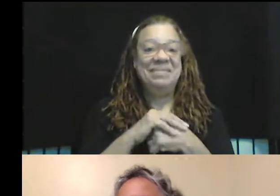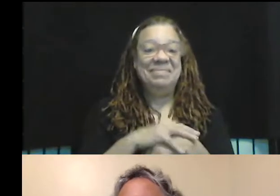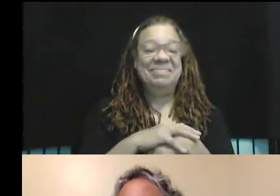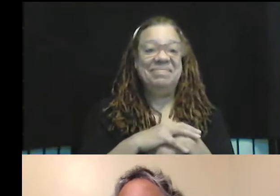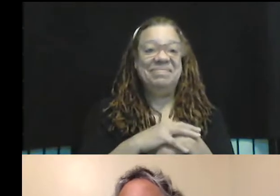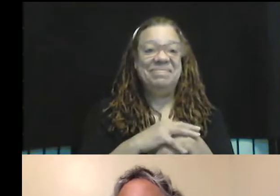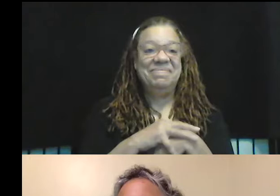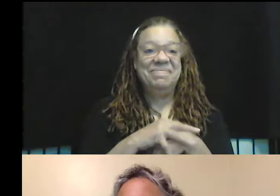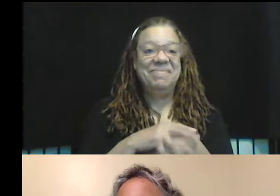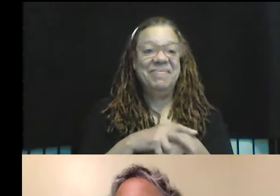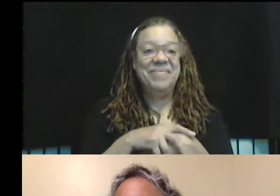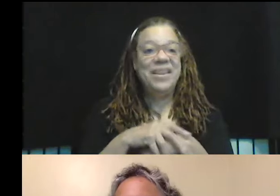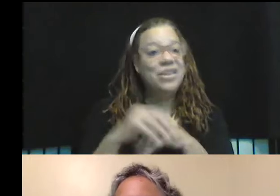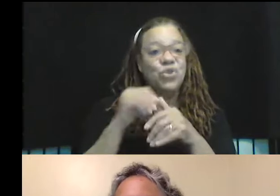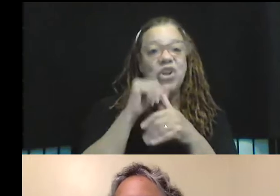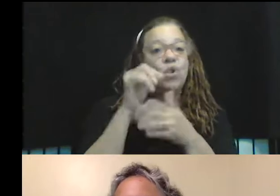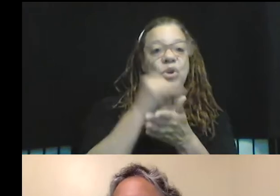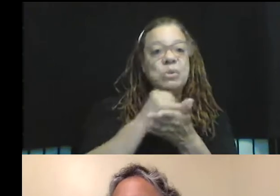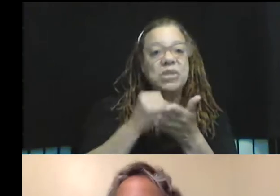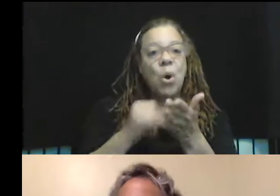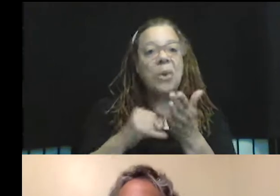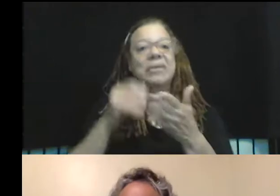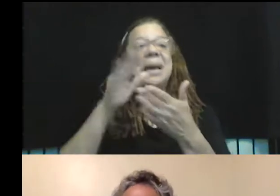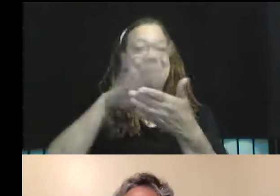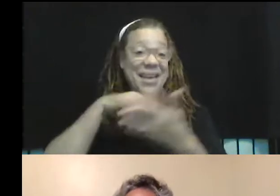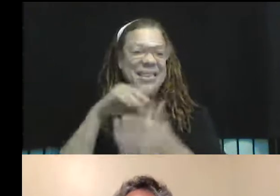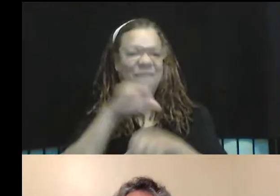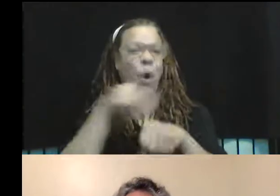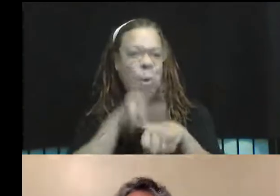But you don't use art as a therapy. Of course I do.